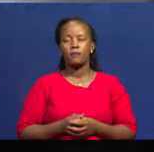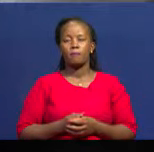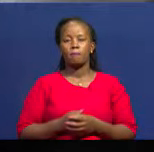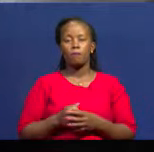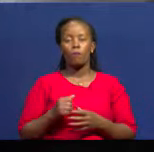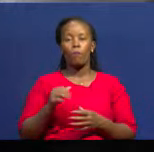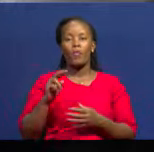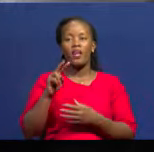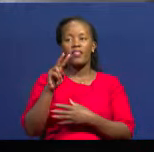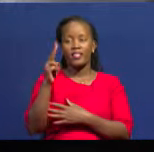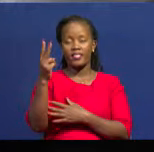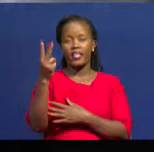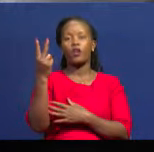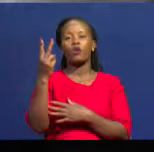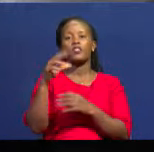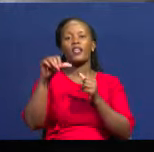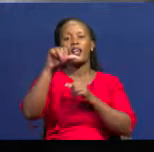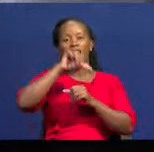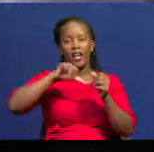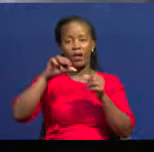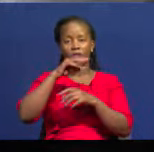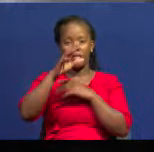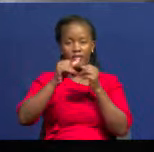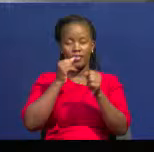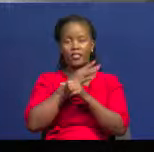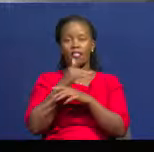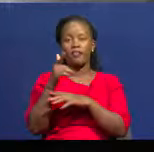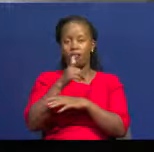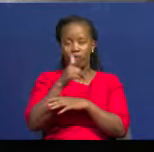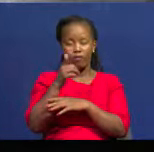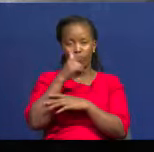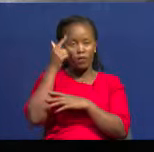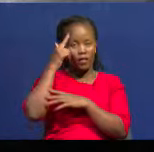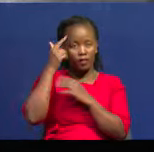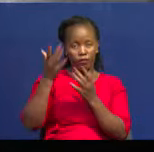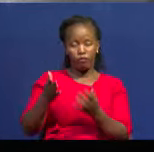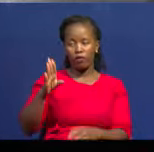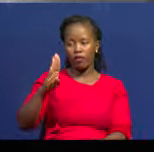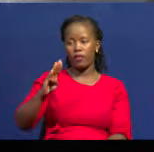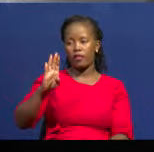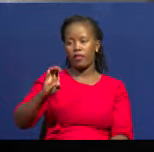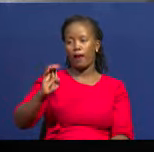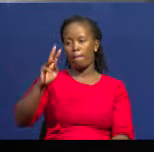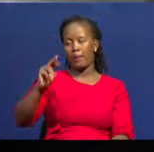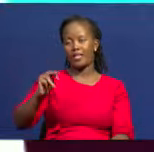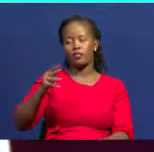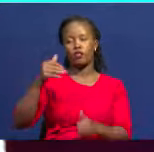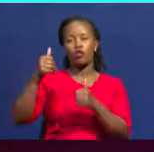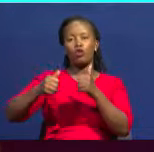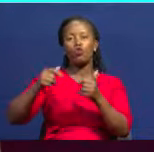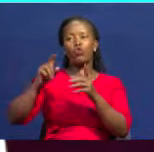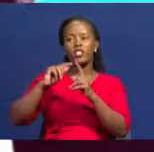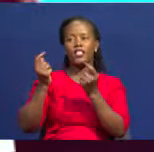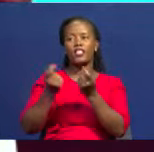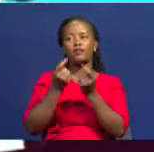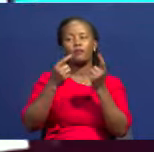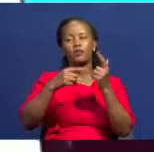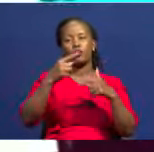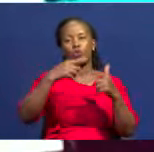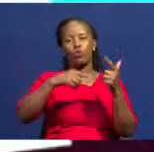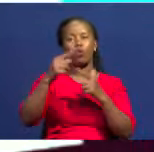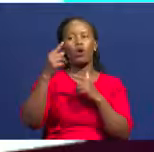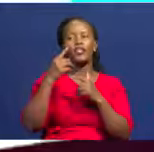At the second runners-up was the film Athrinodi for Arthi by Ben Kibwana that saw the team walk away with